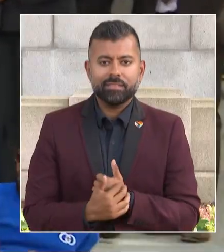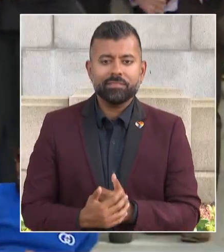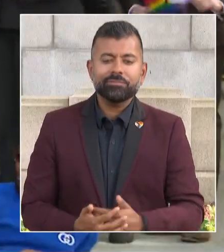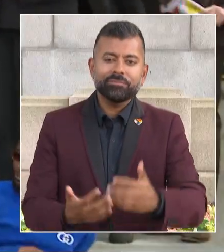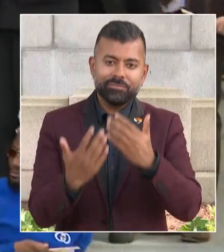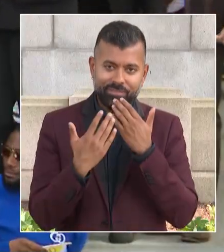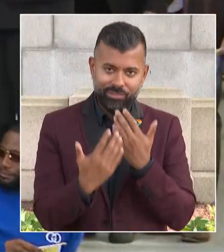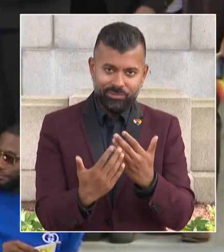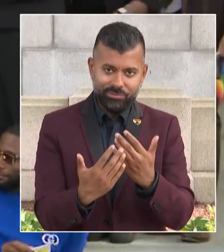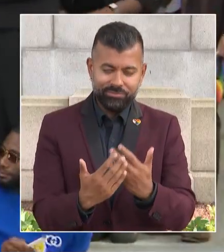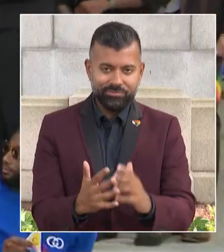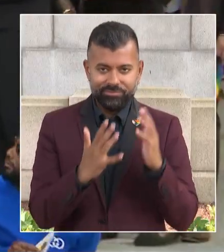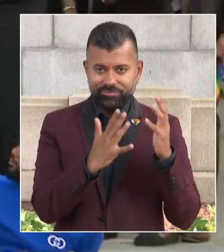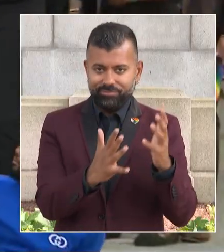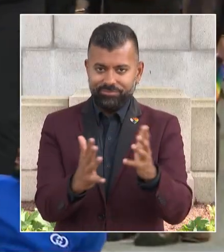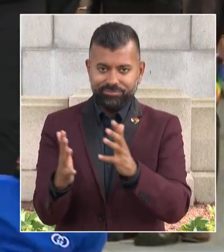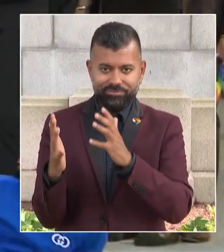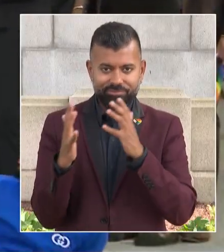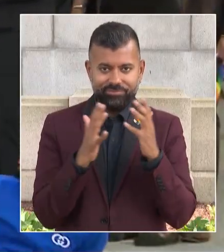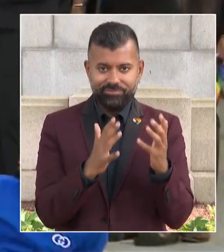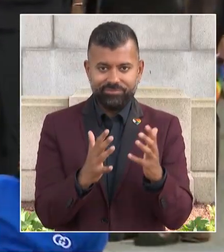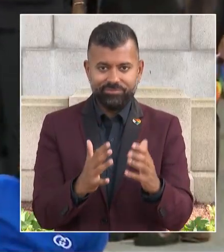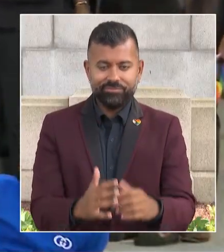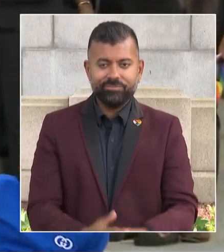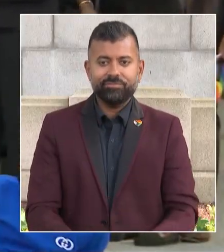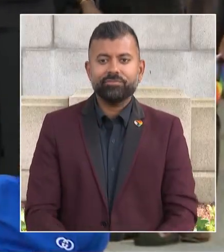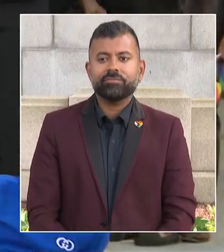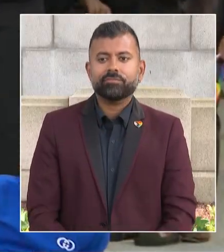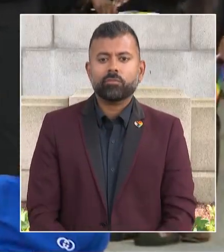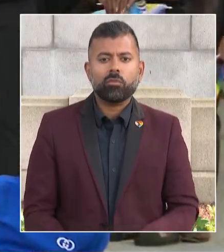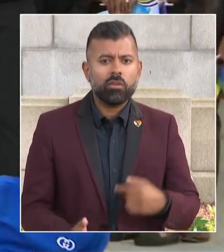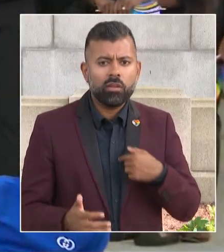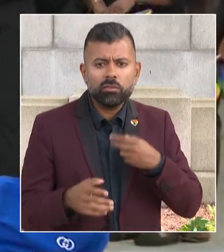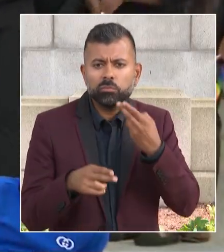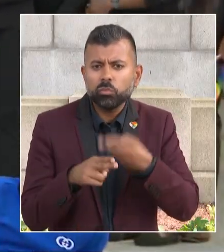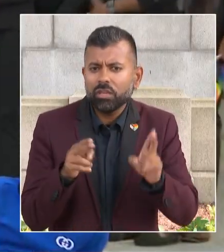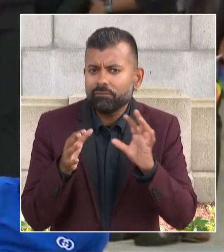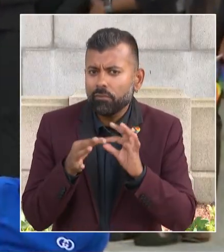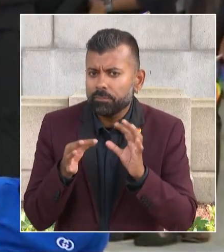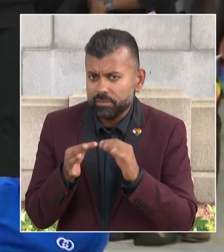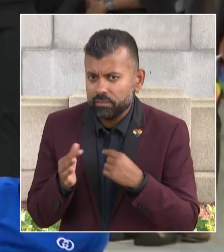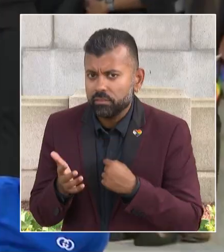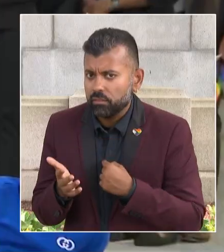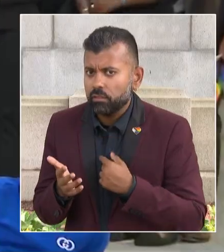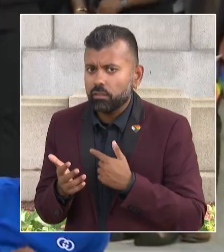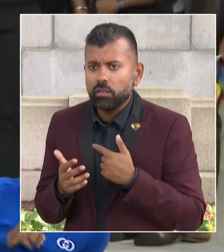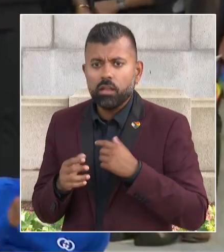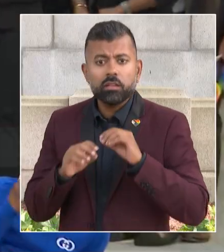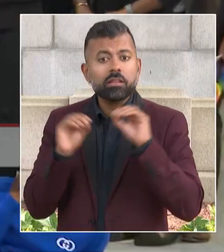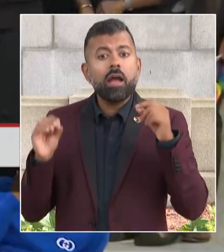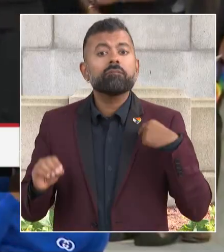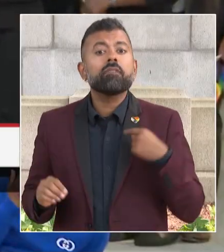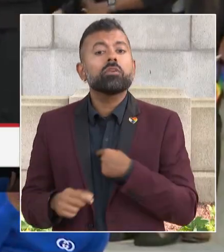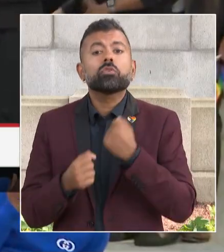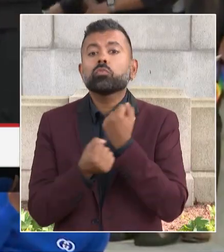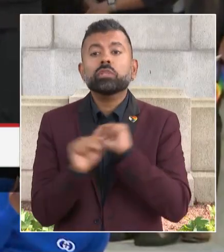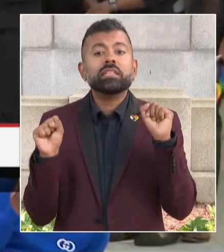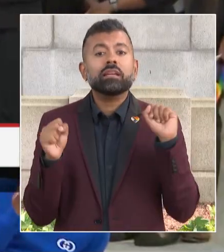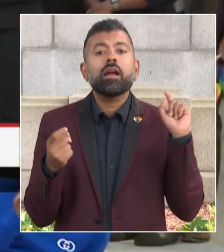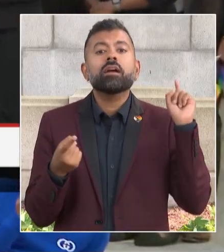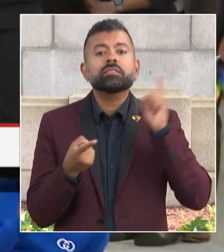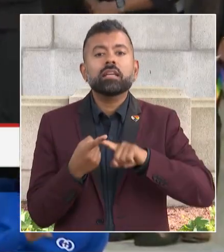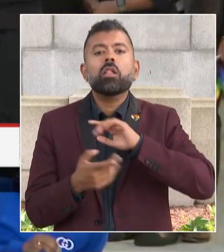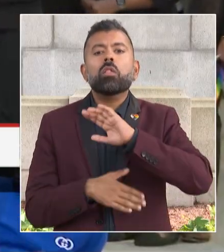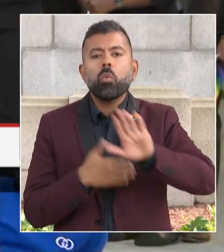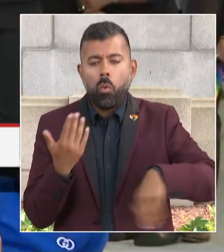All right, we're going to be brief, but repeat after me. None of us are free. Until we're all free. One more time. None of